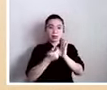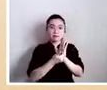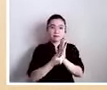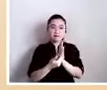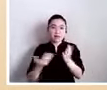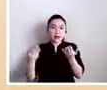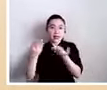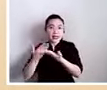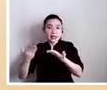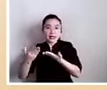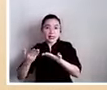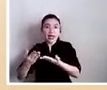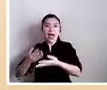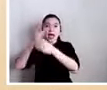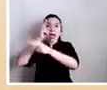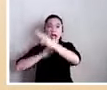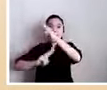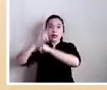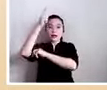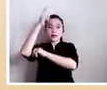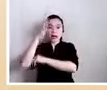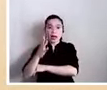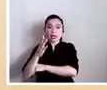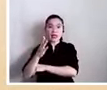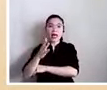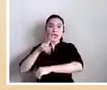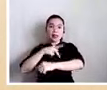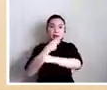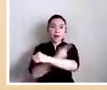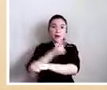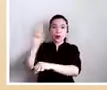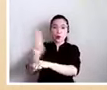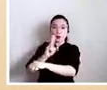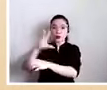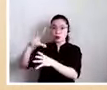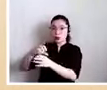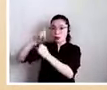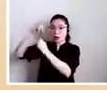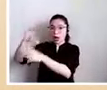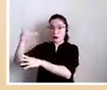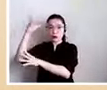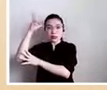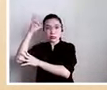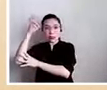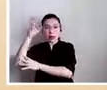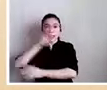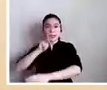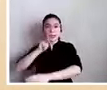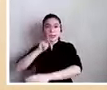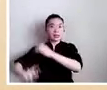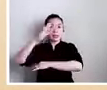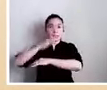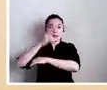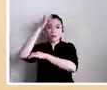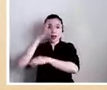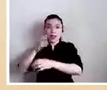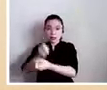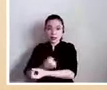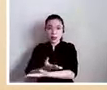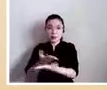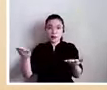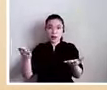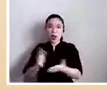God that I drive out demons, then the kingdom of God has come to you. When a strong man